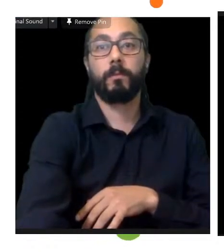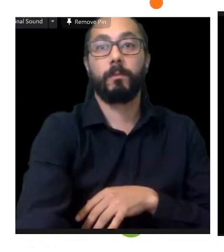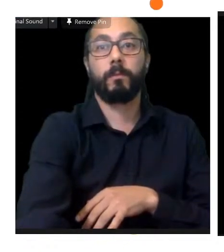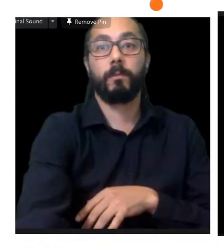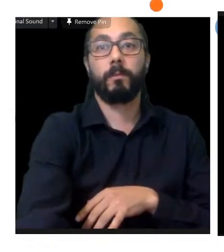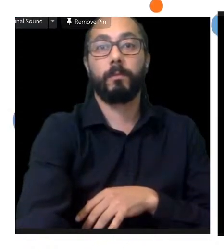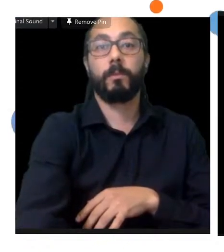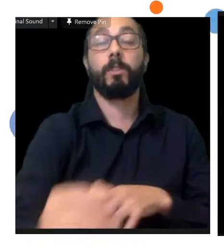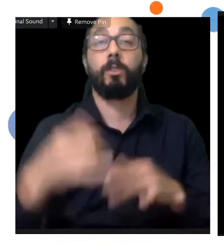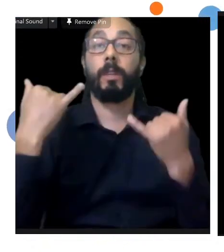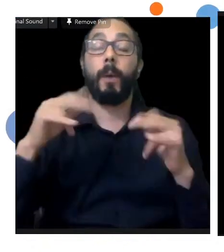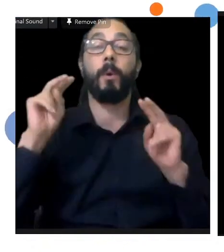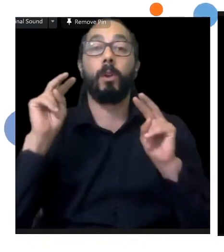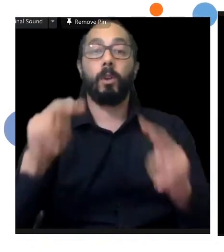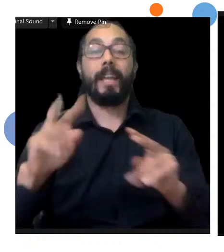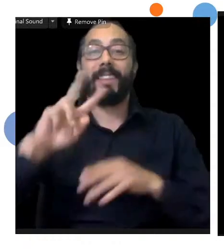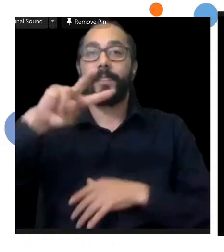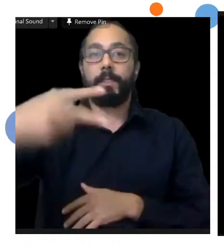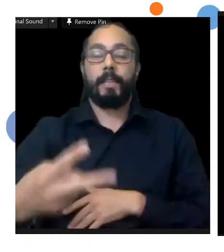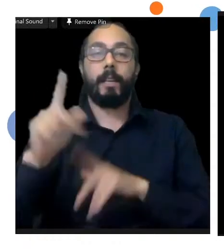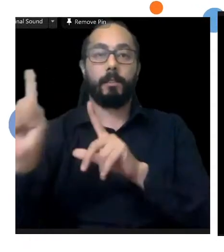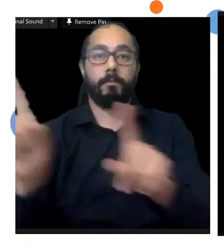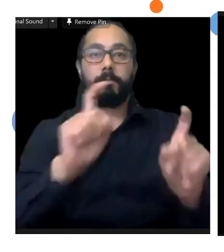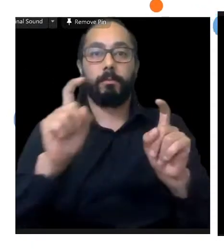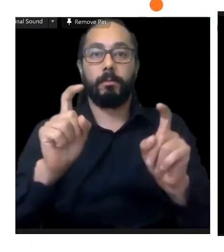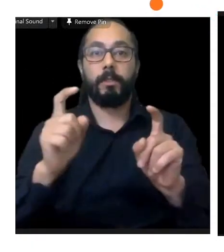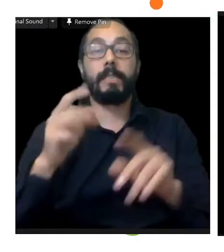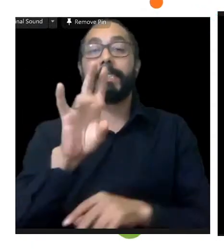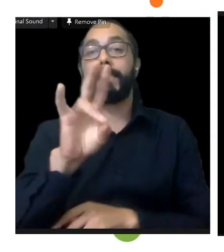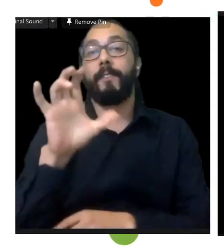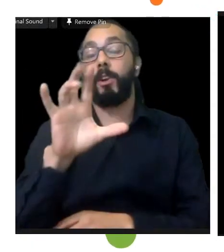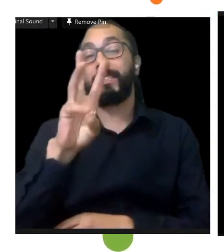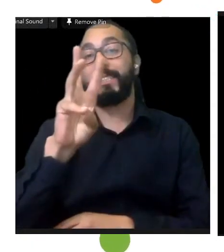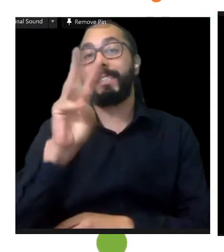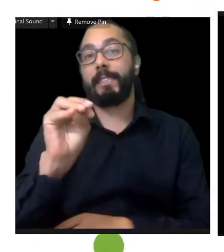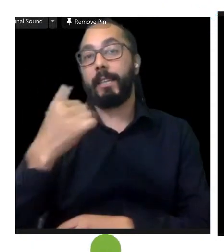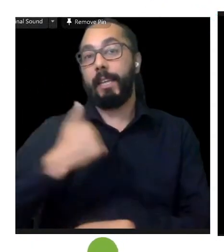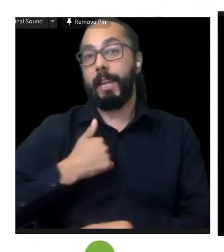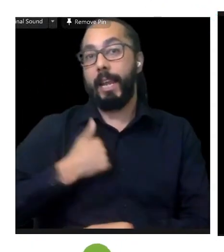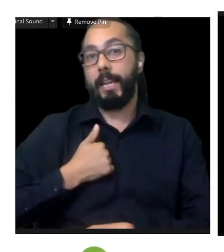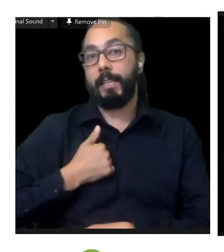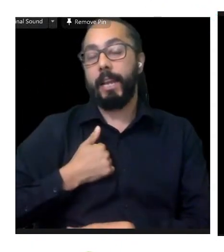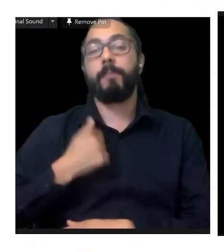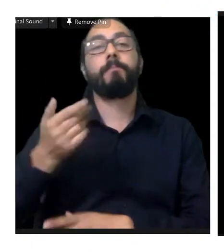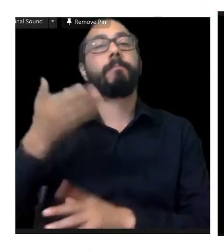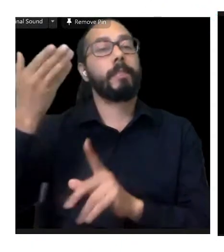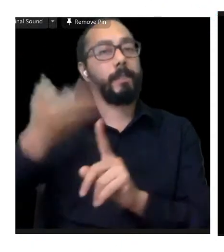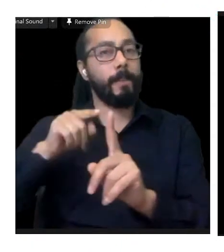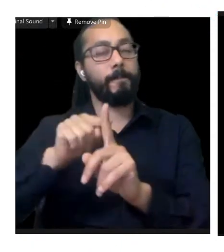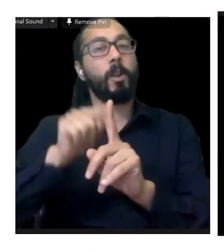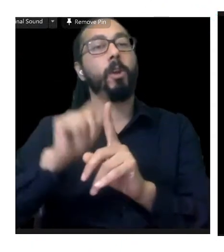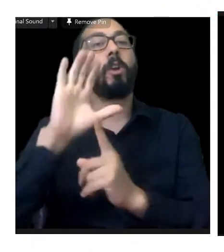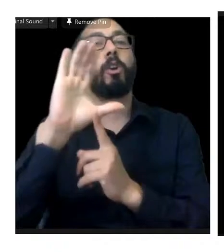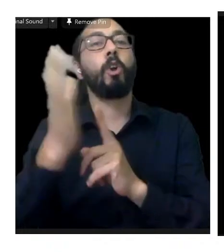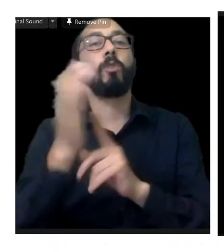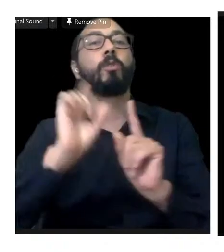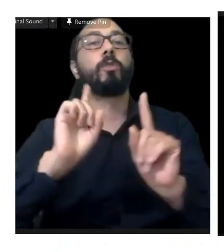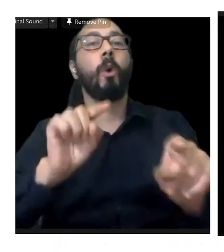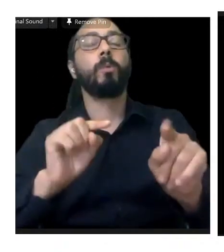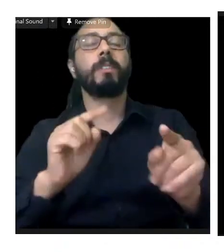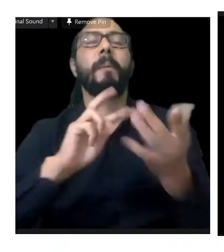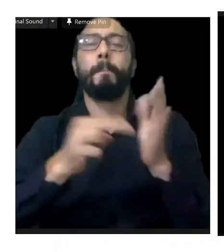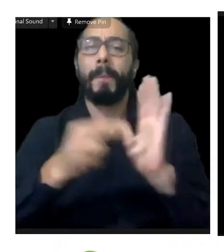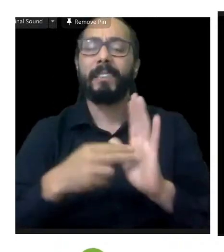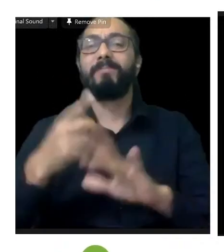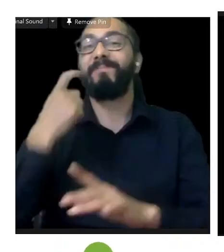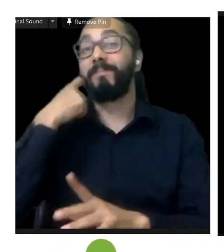It's comprised of 760 Canadians who are culture goers, which means that they've attended a cultural event sometime over the past 12